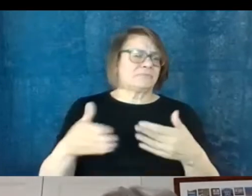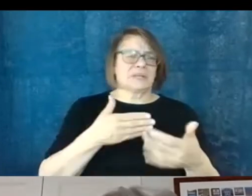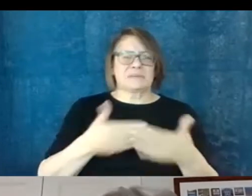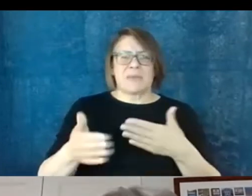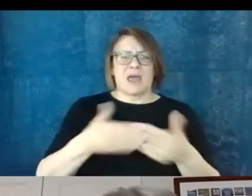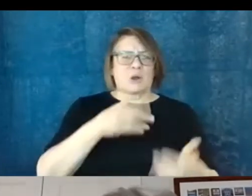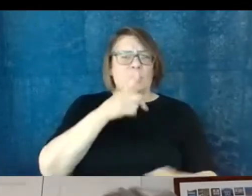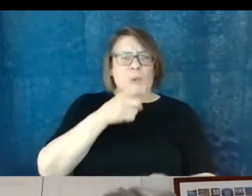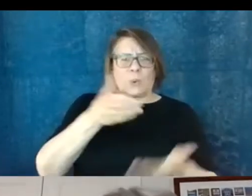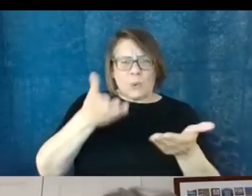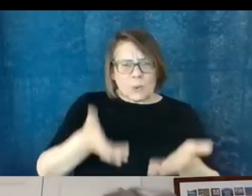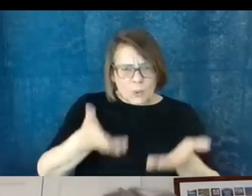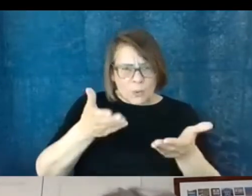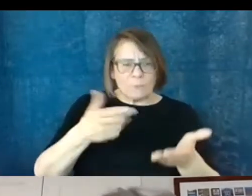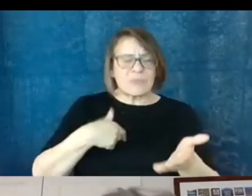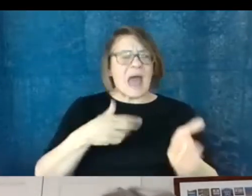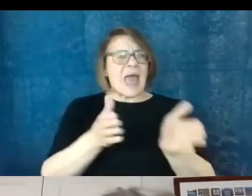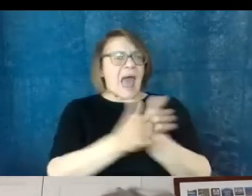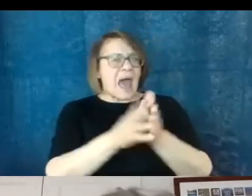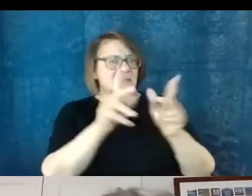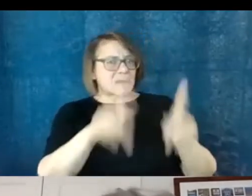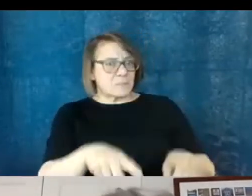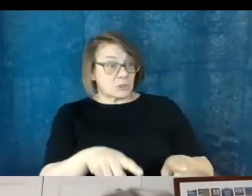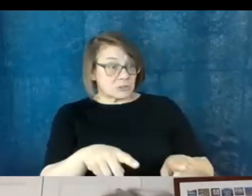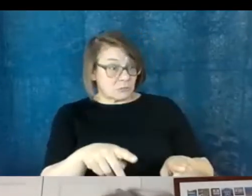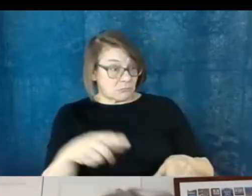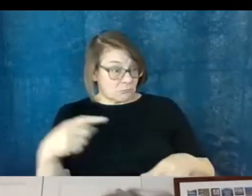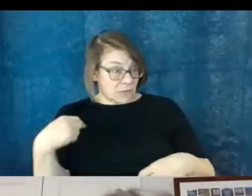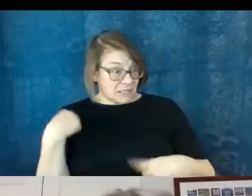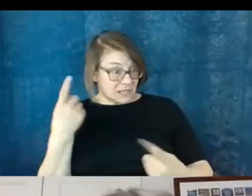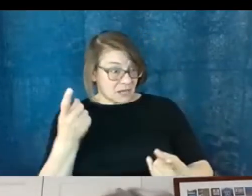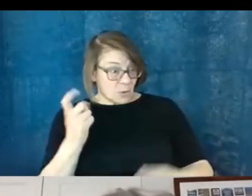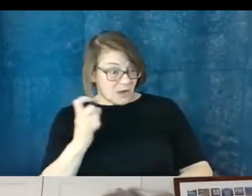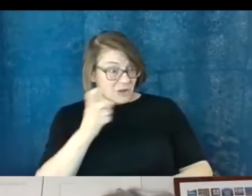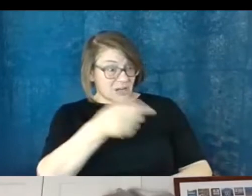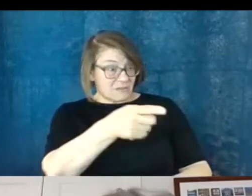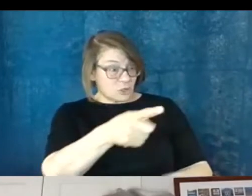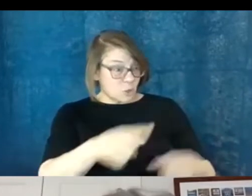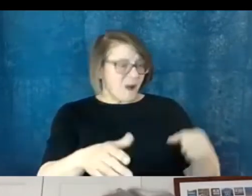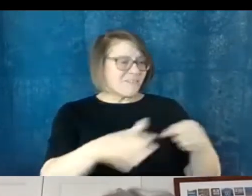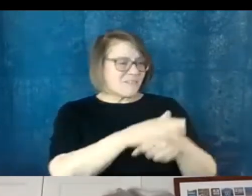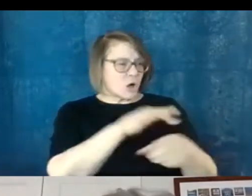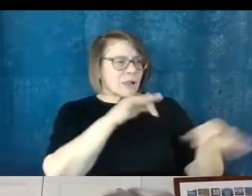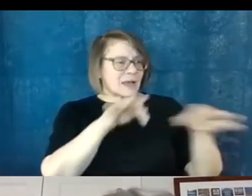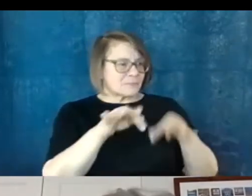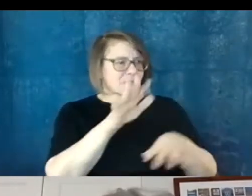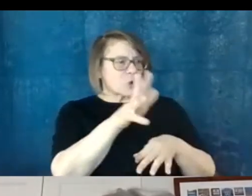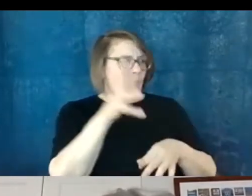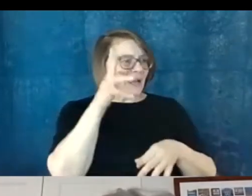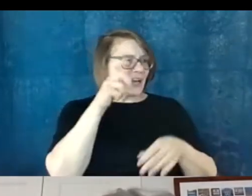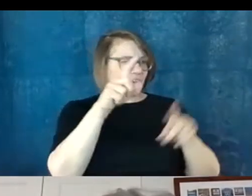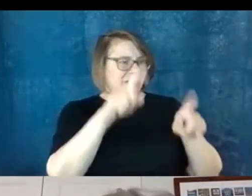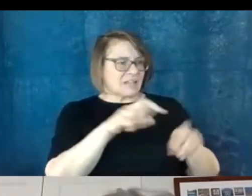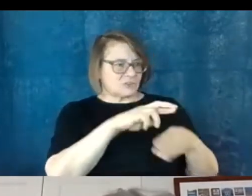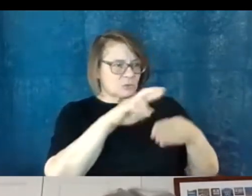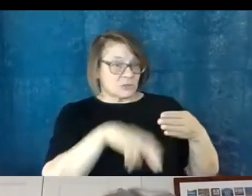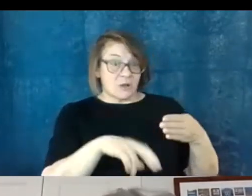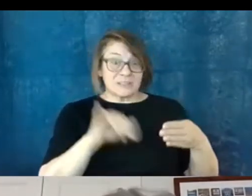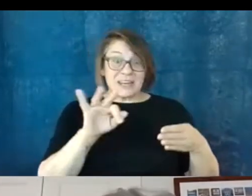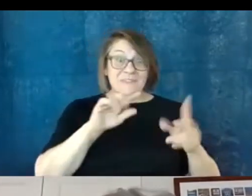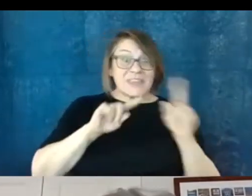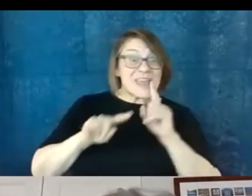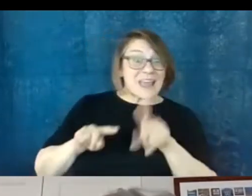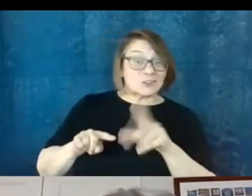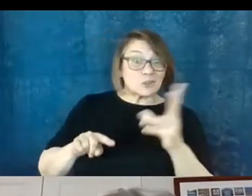it is I ask them, has anyone ever given you a full explanation of your hearing test results before? And if the answer to that is